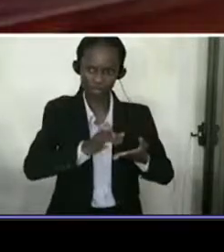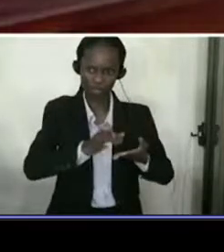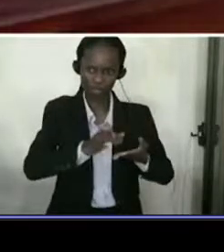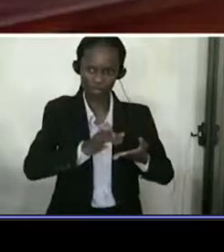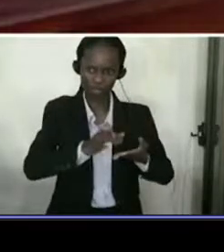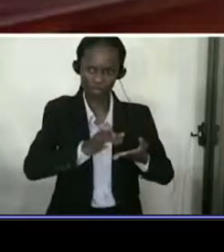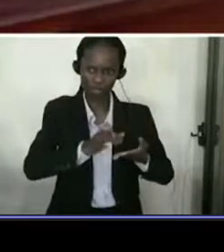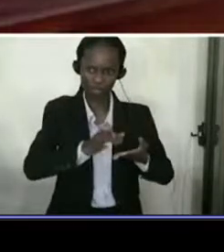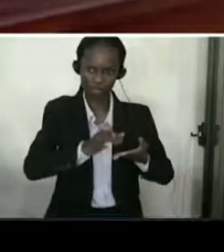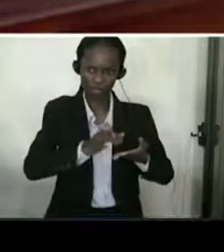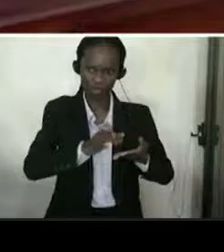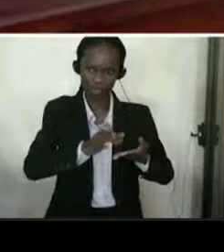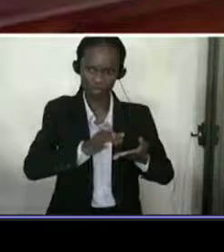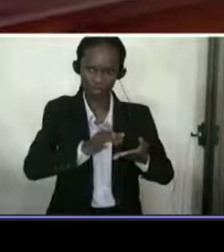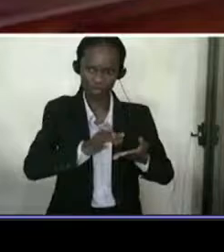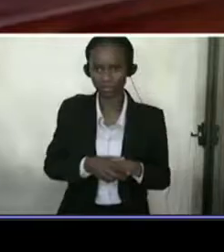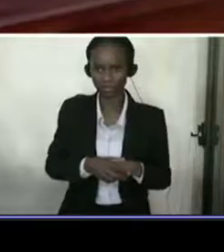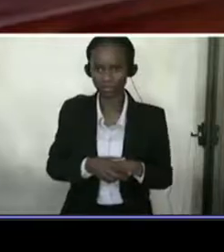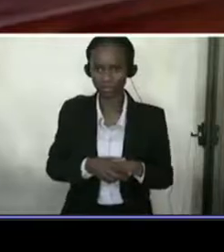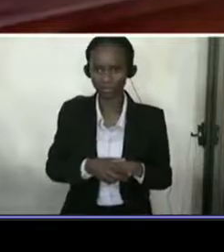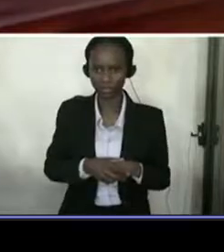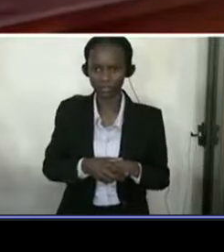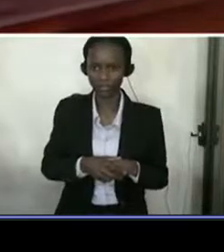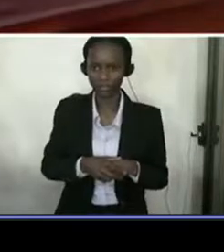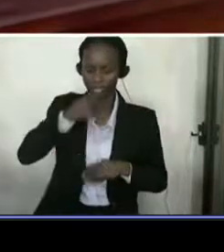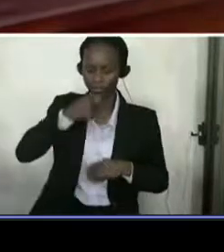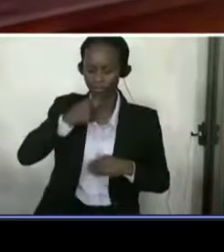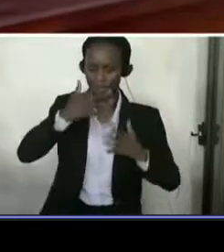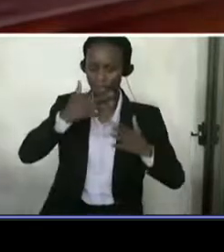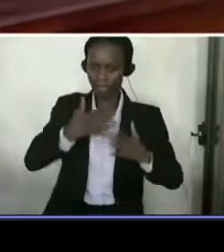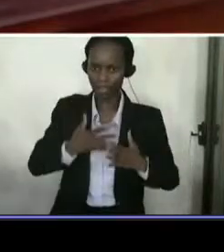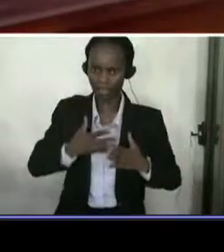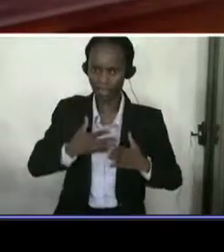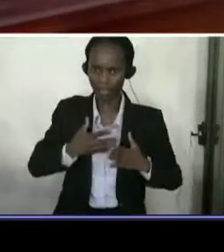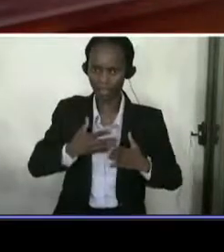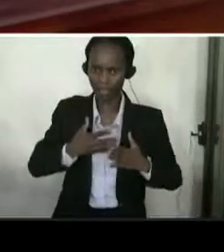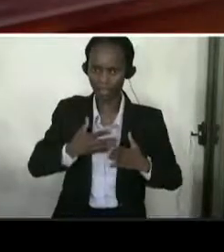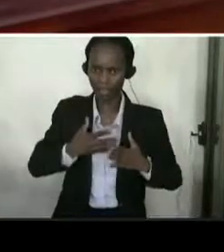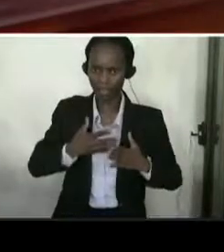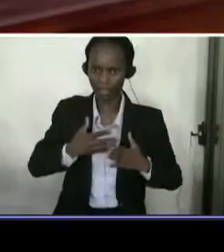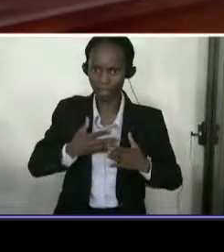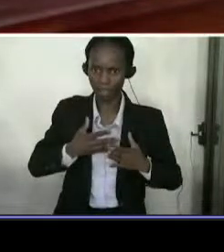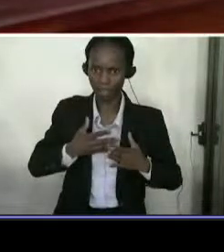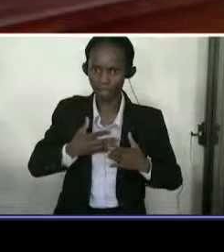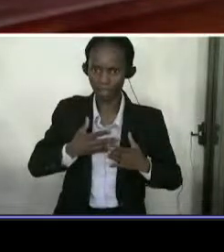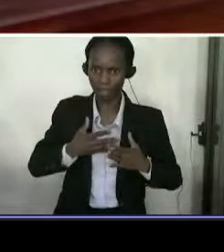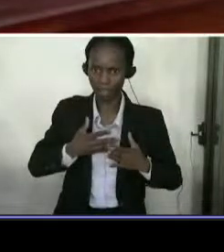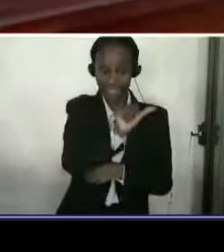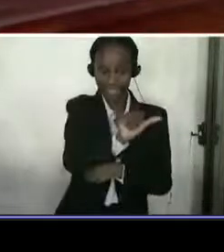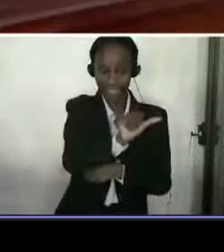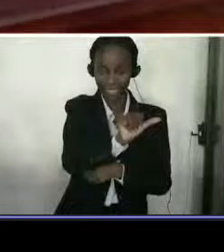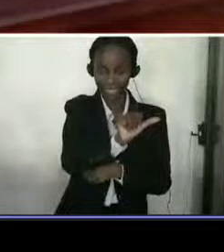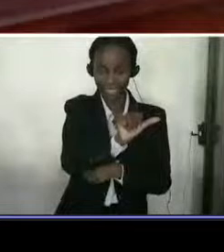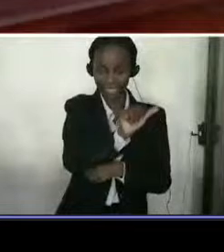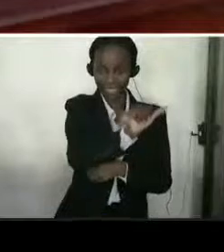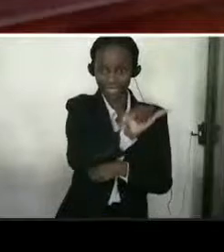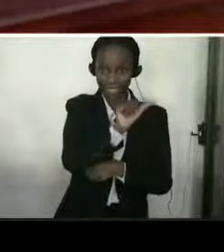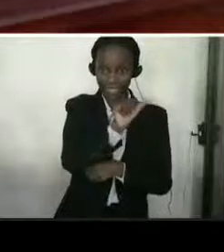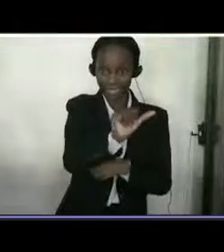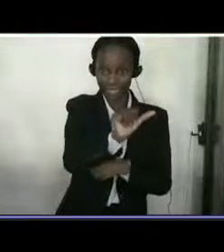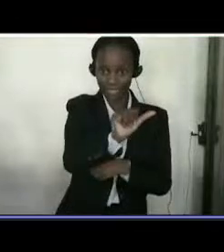Mr. Speaker, sir, votes in favor 66, vote against